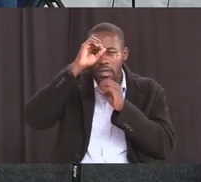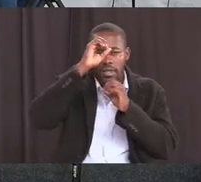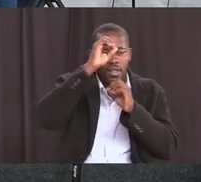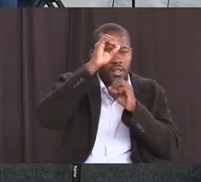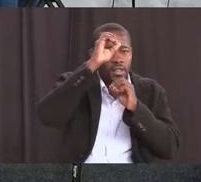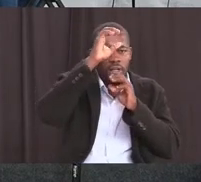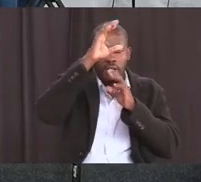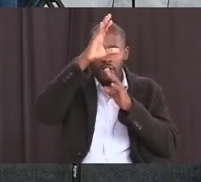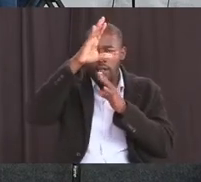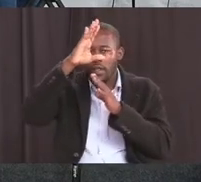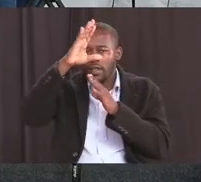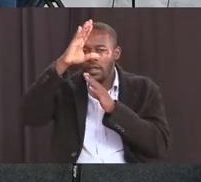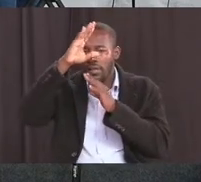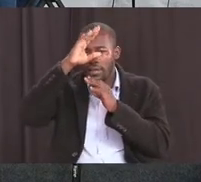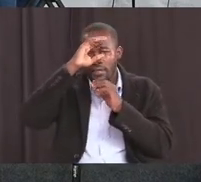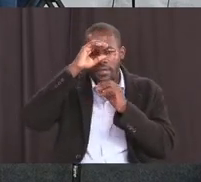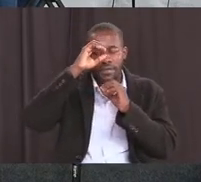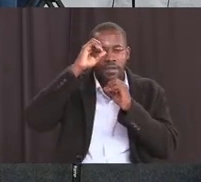Hosanna,